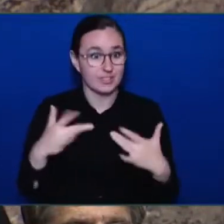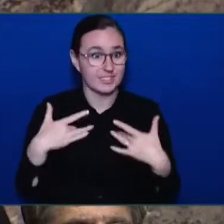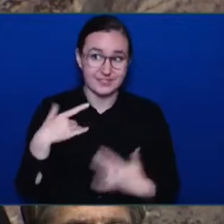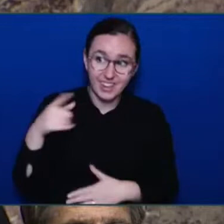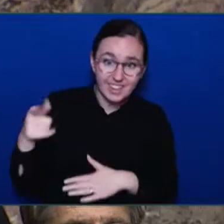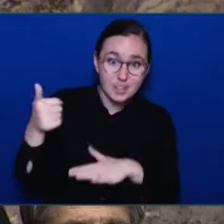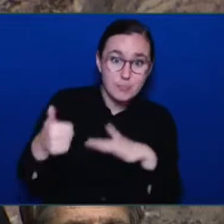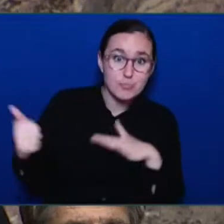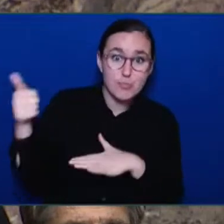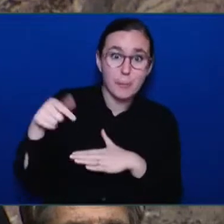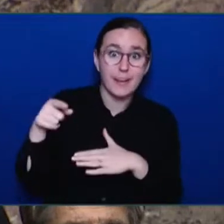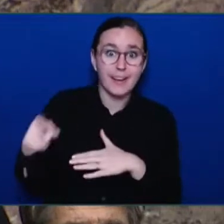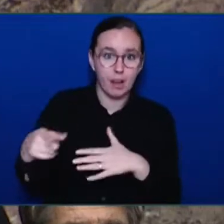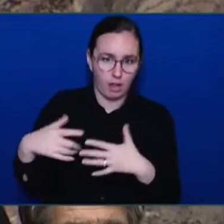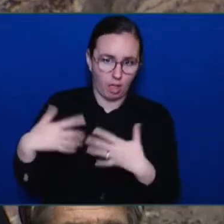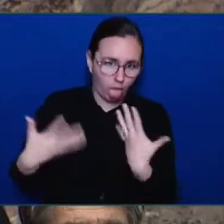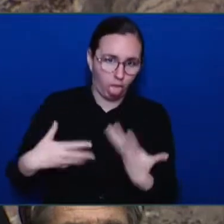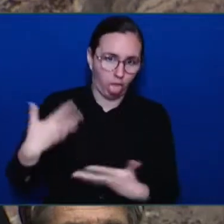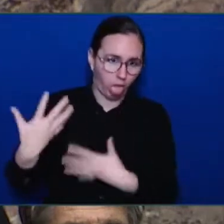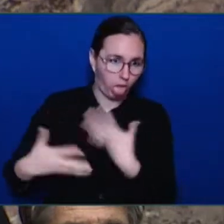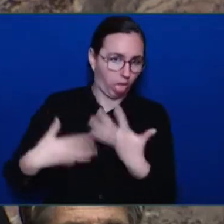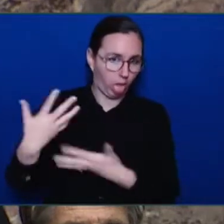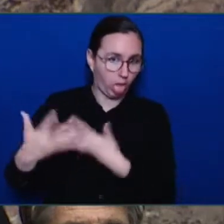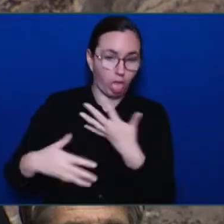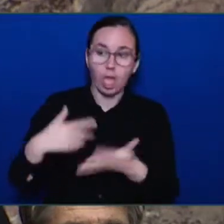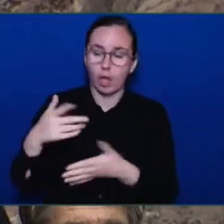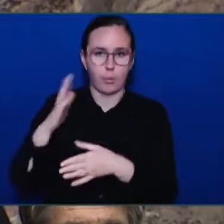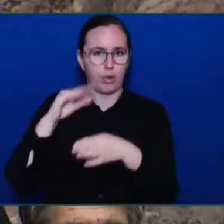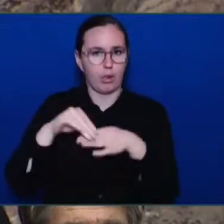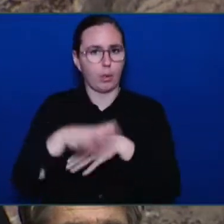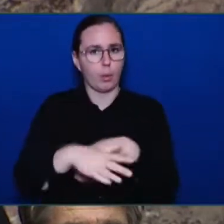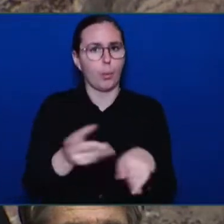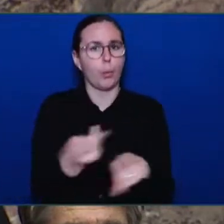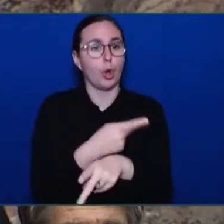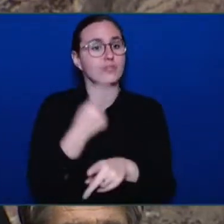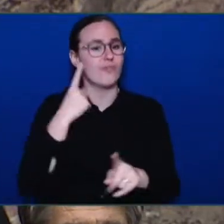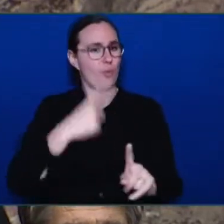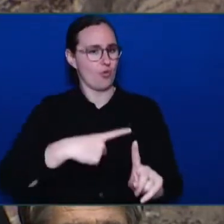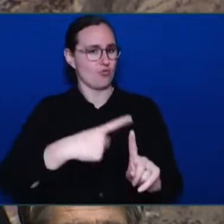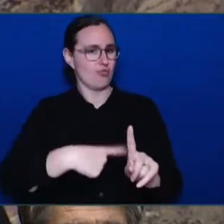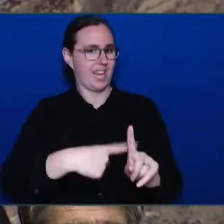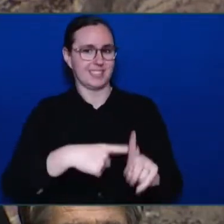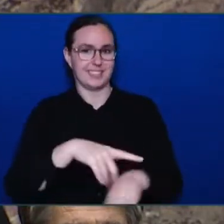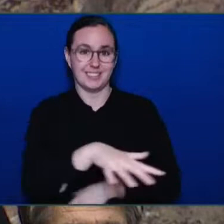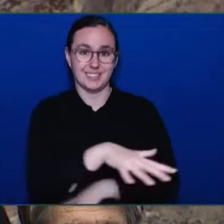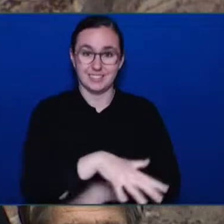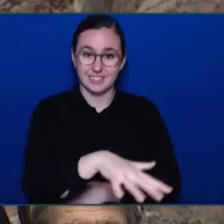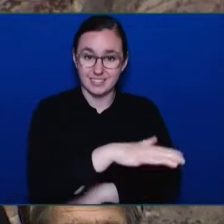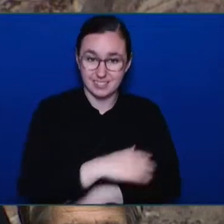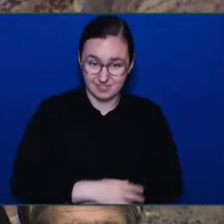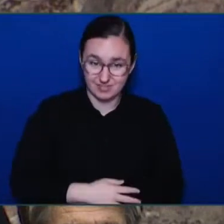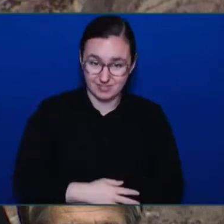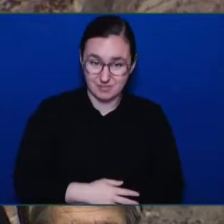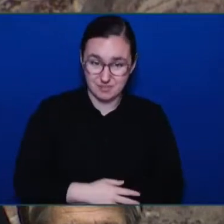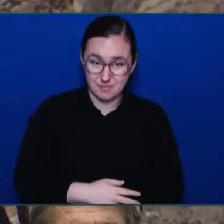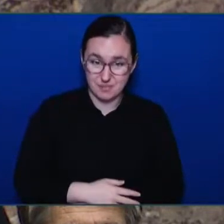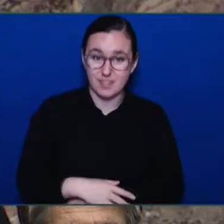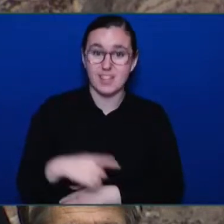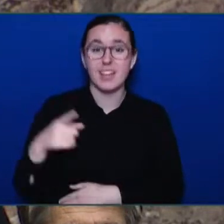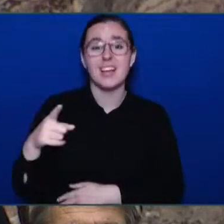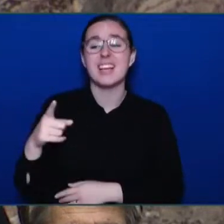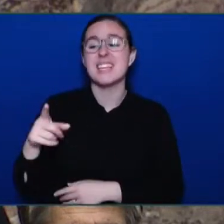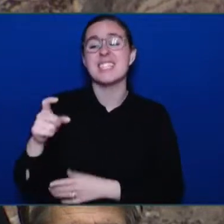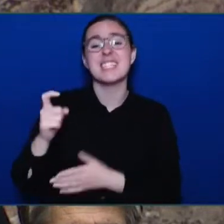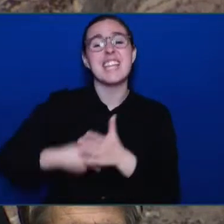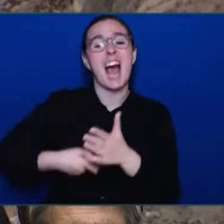it will help increase speculation. You know, speculation is something the NDP members here should know about, because not only has their